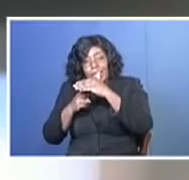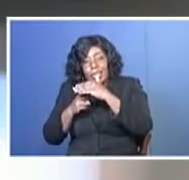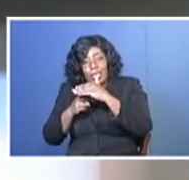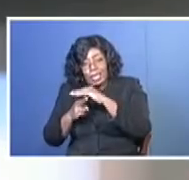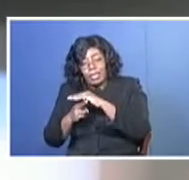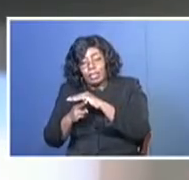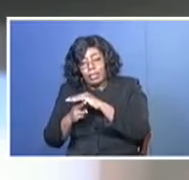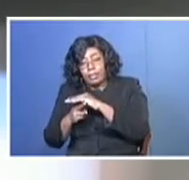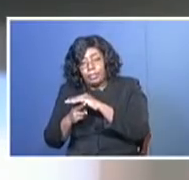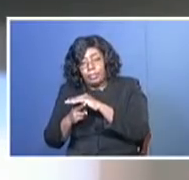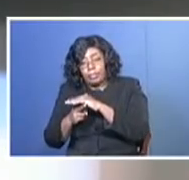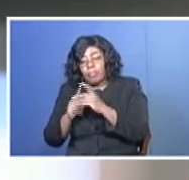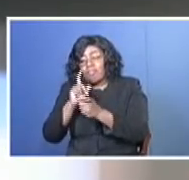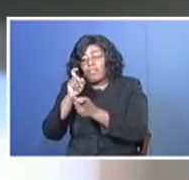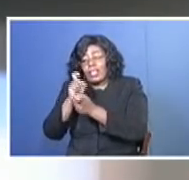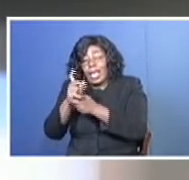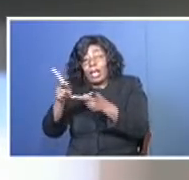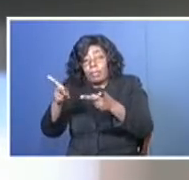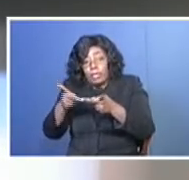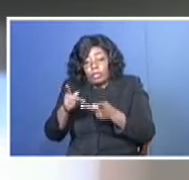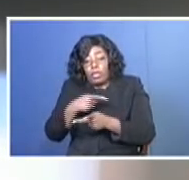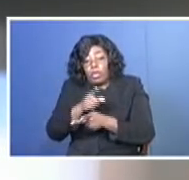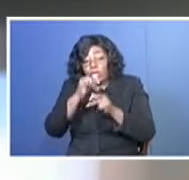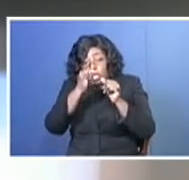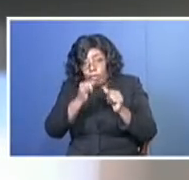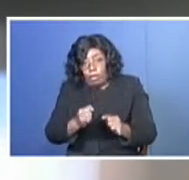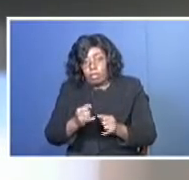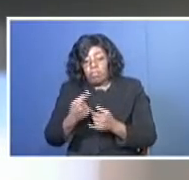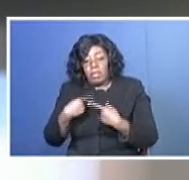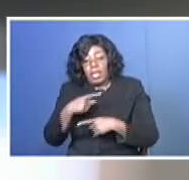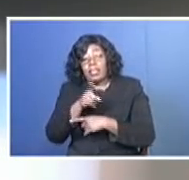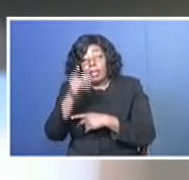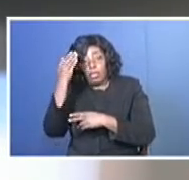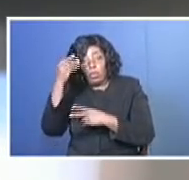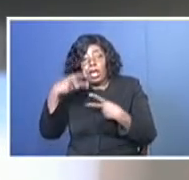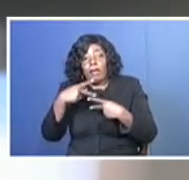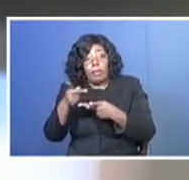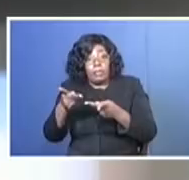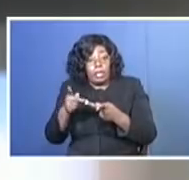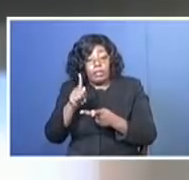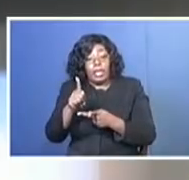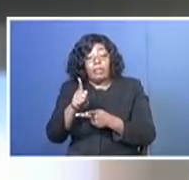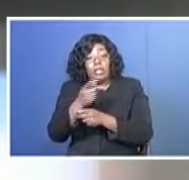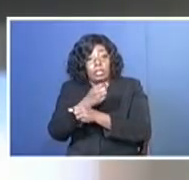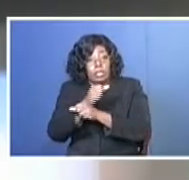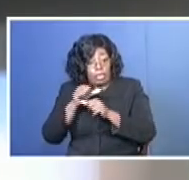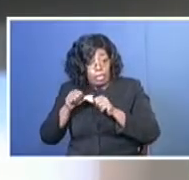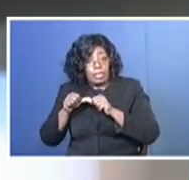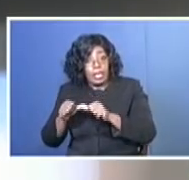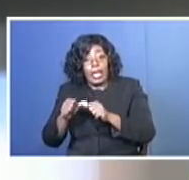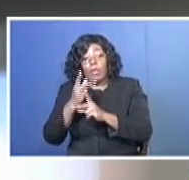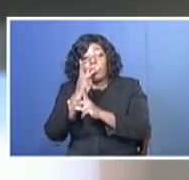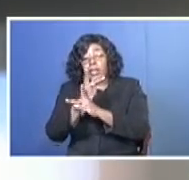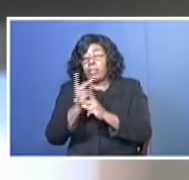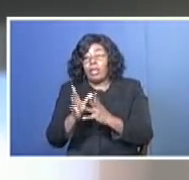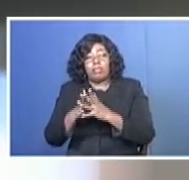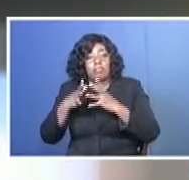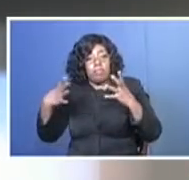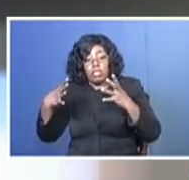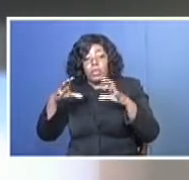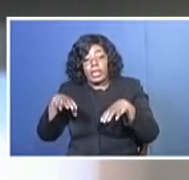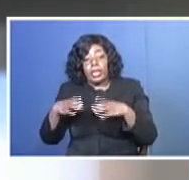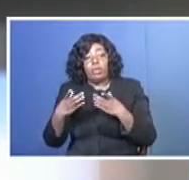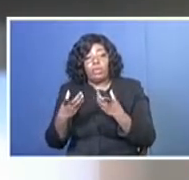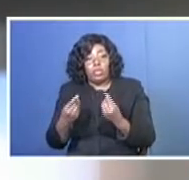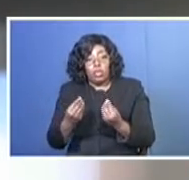those individuals. But we want them to know that we have somewhere for them to stay. We're going to protect them as much as we can, and we're going to do all we